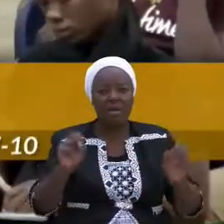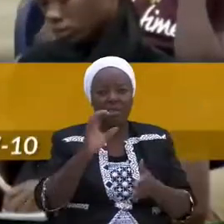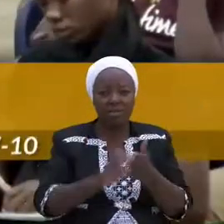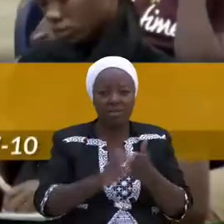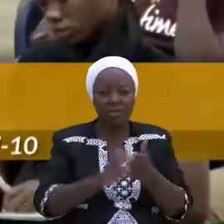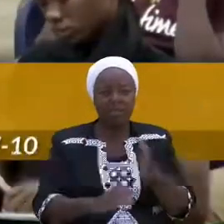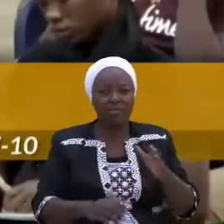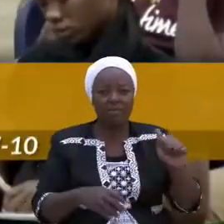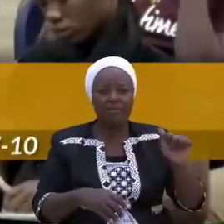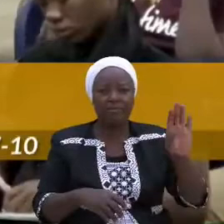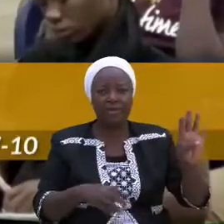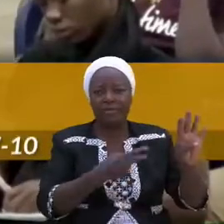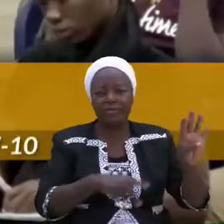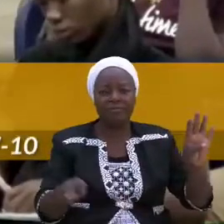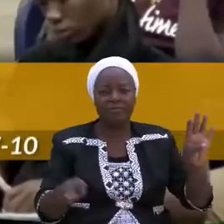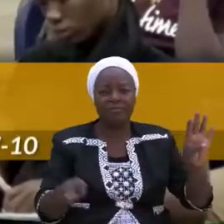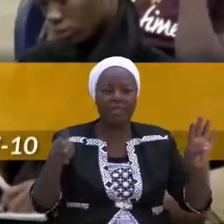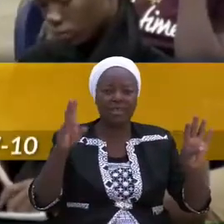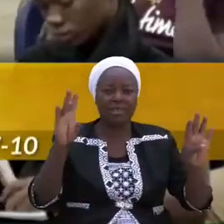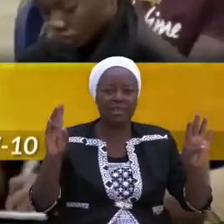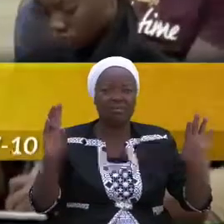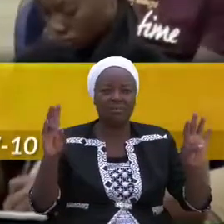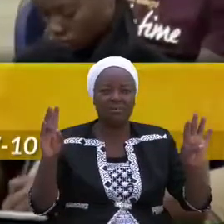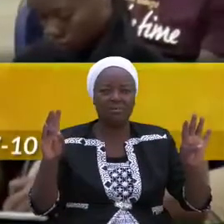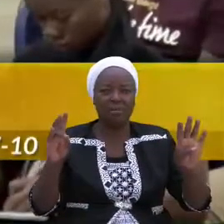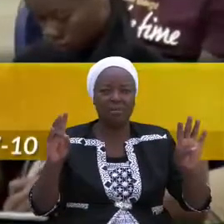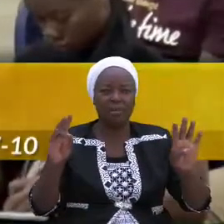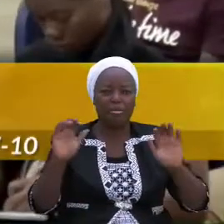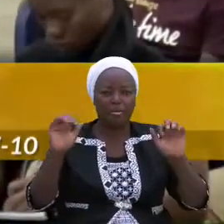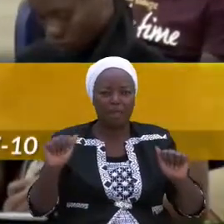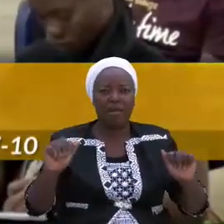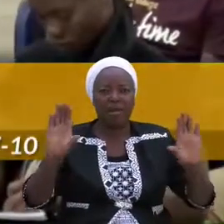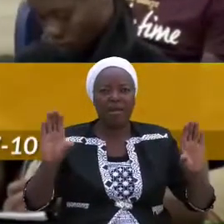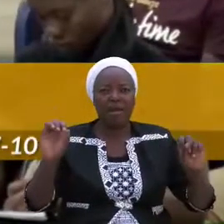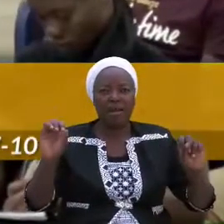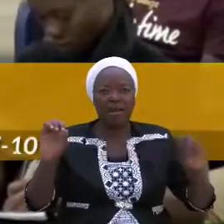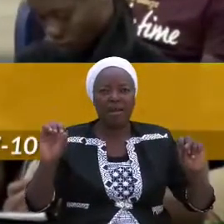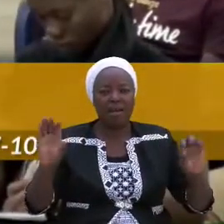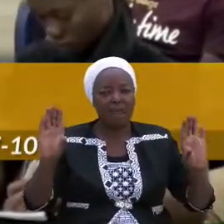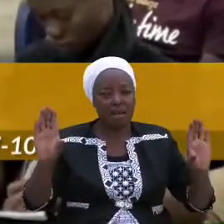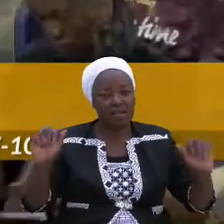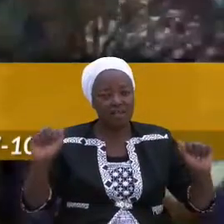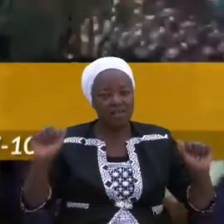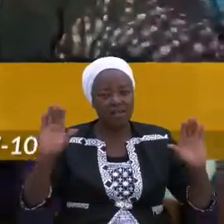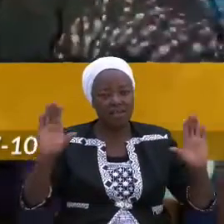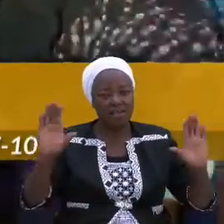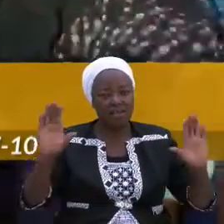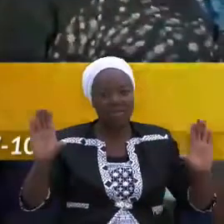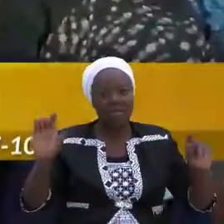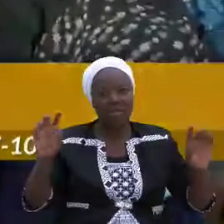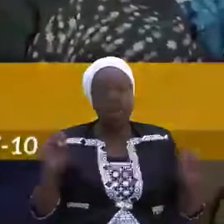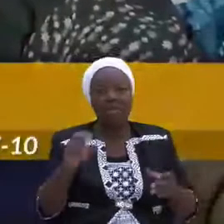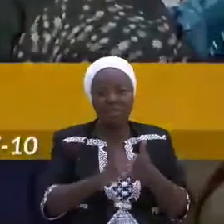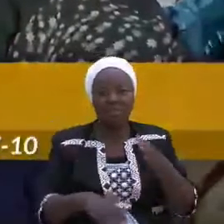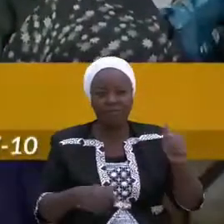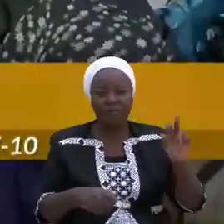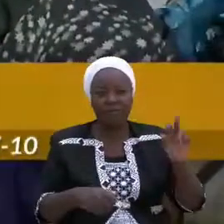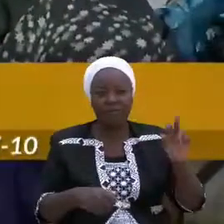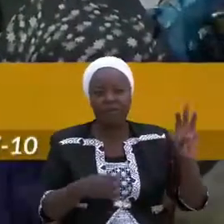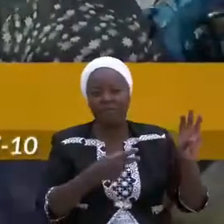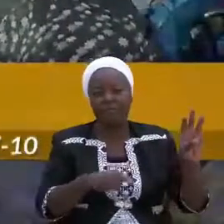arts chapter 14 7 and there they preached the